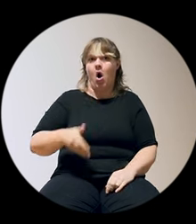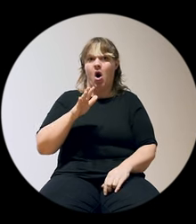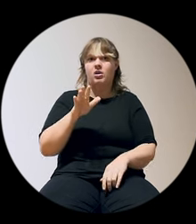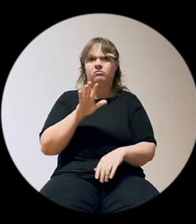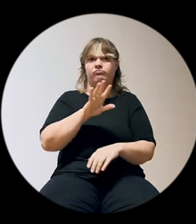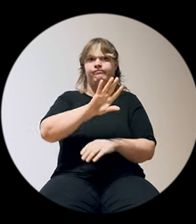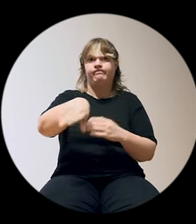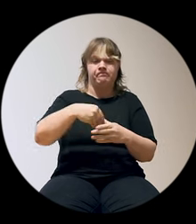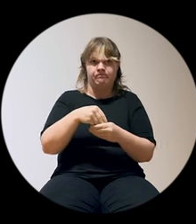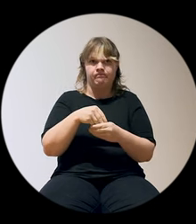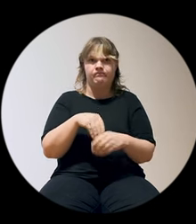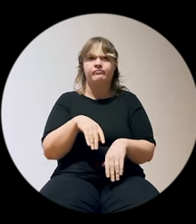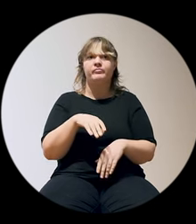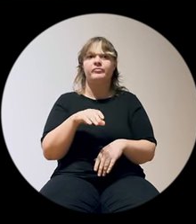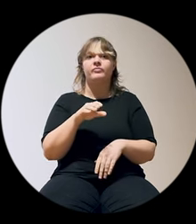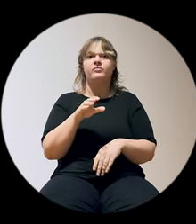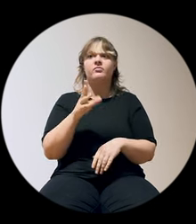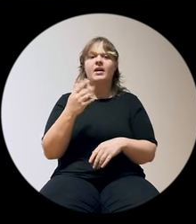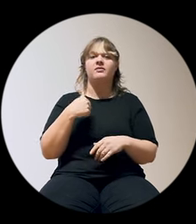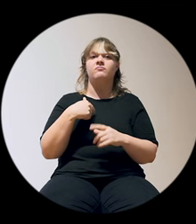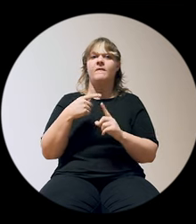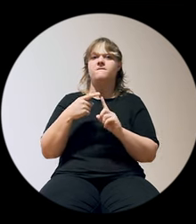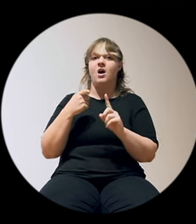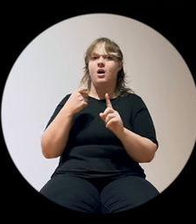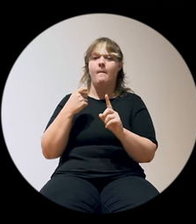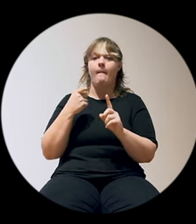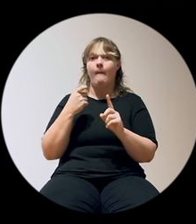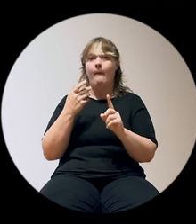And coming from a